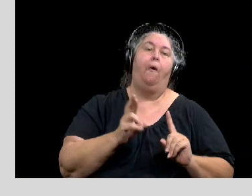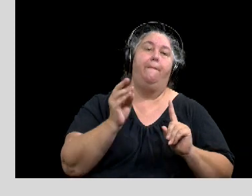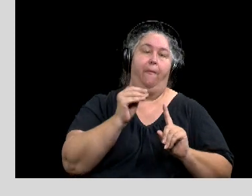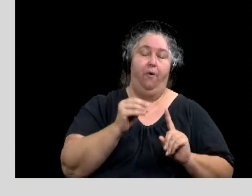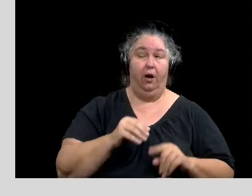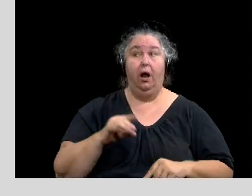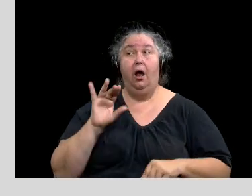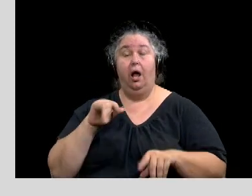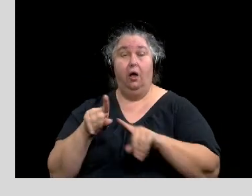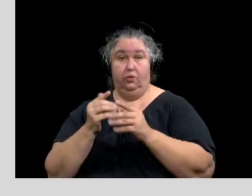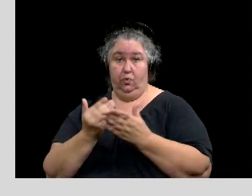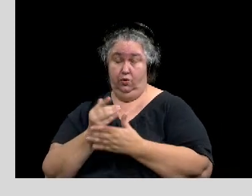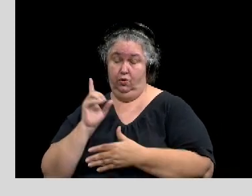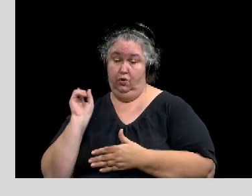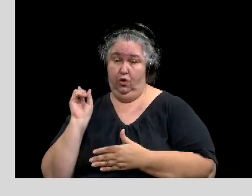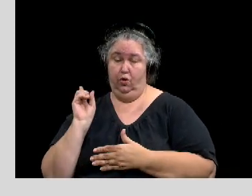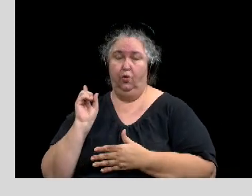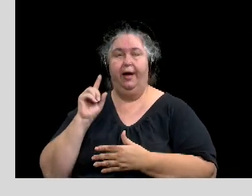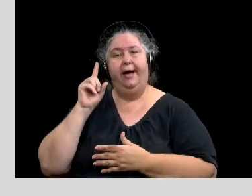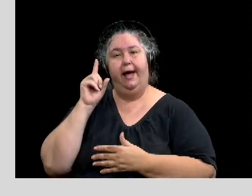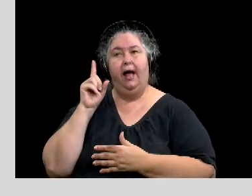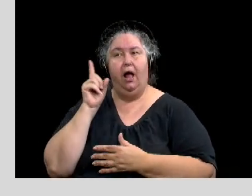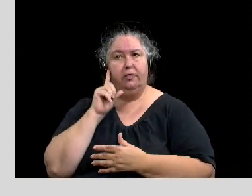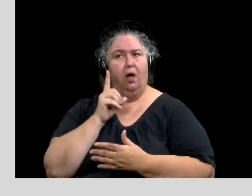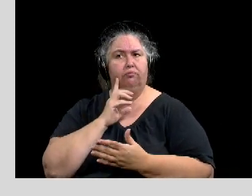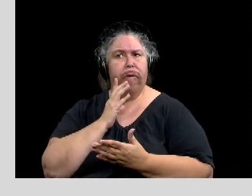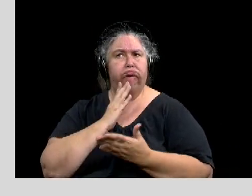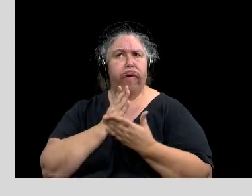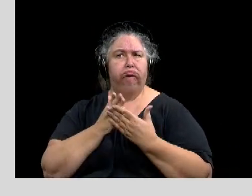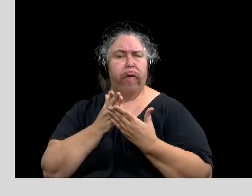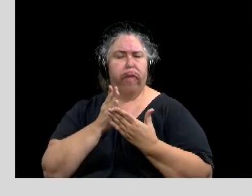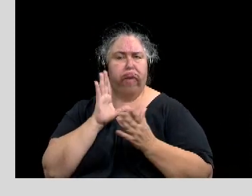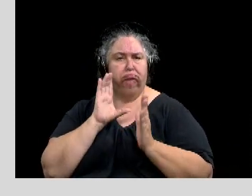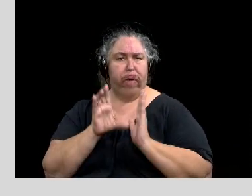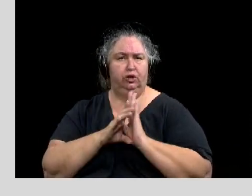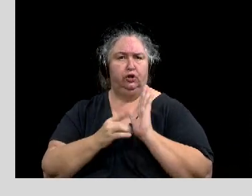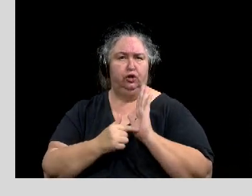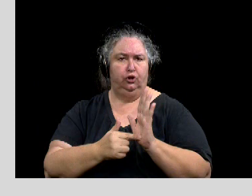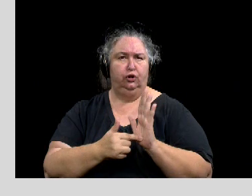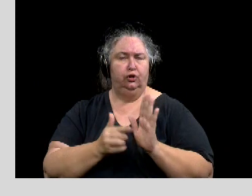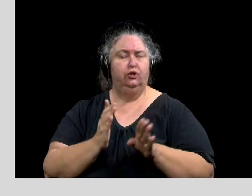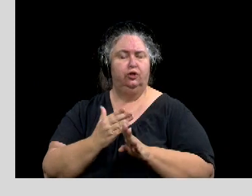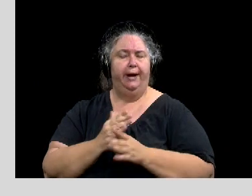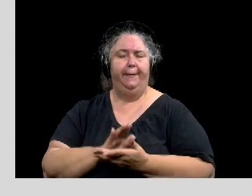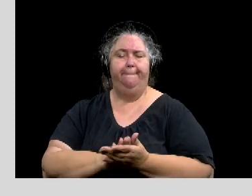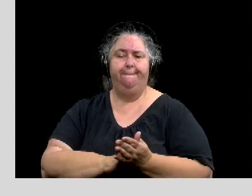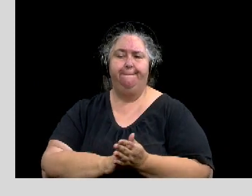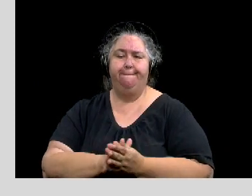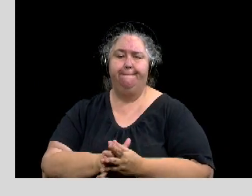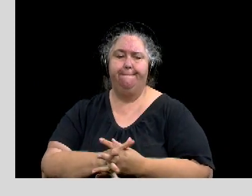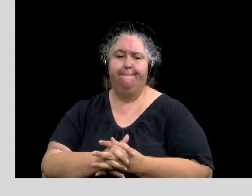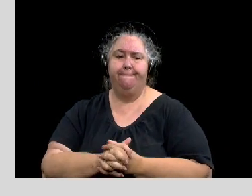new, but I thought it was a relevant graphic to share with you. This is from